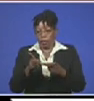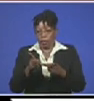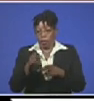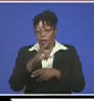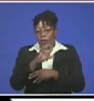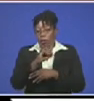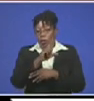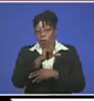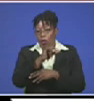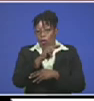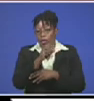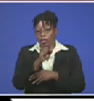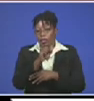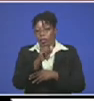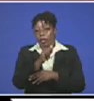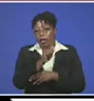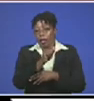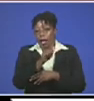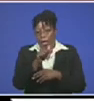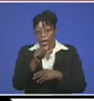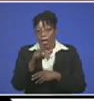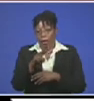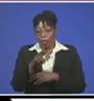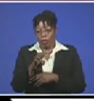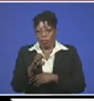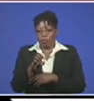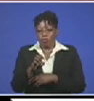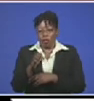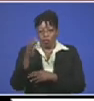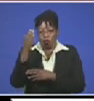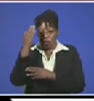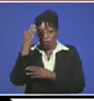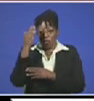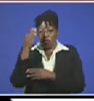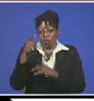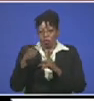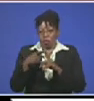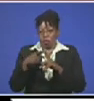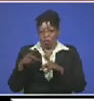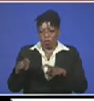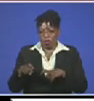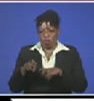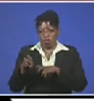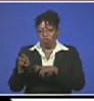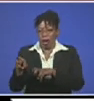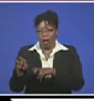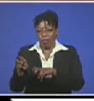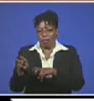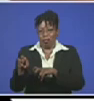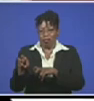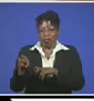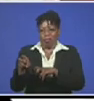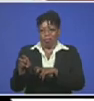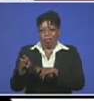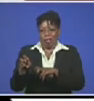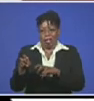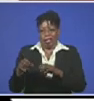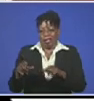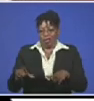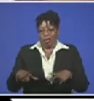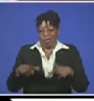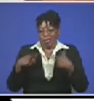wonderful, because you can imagine what it would be like to have to travel and